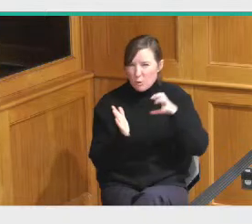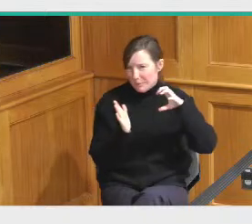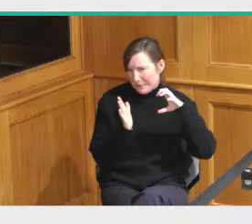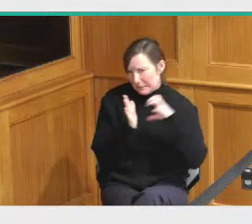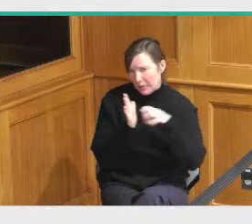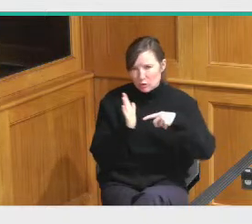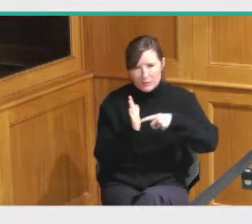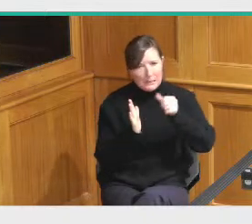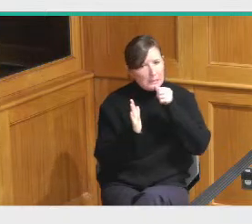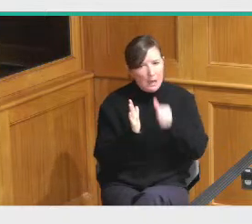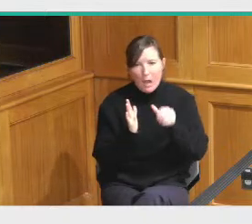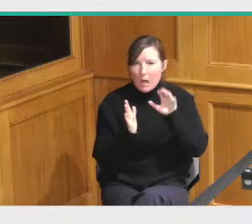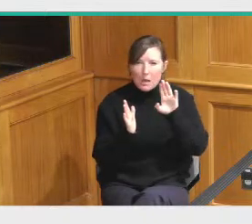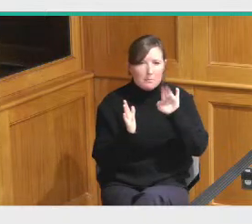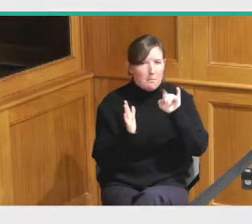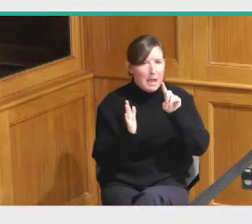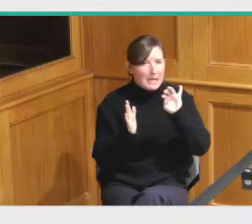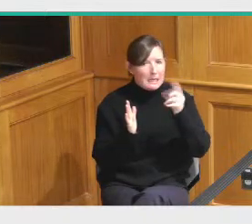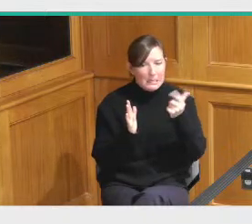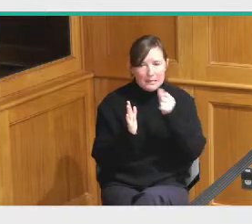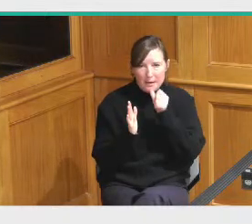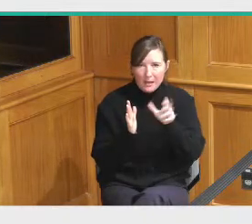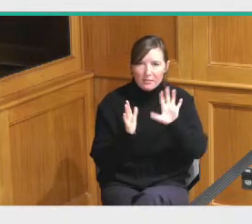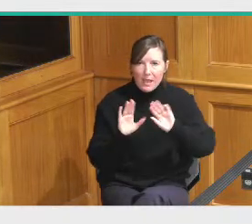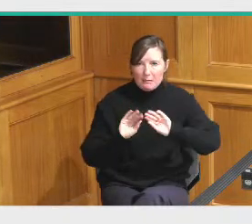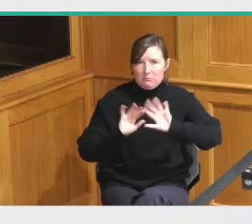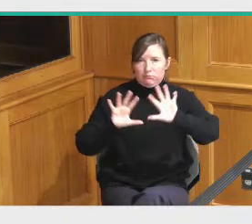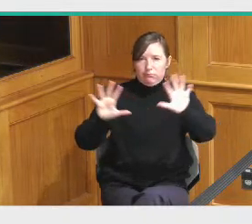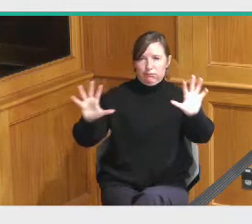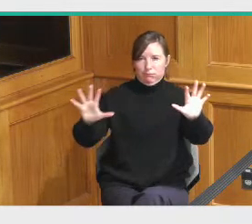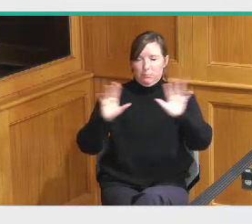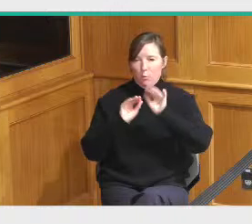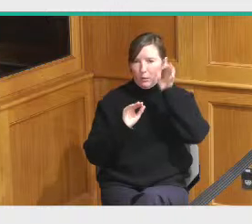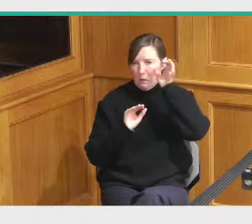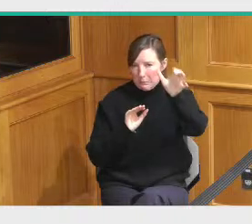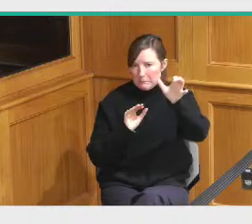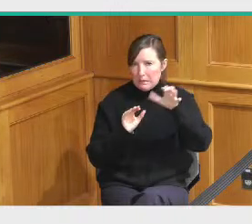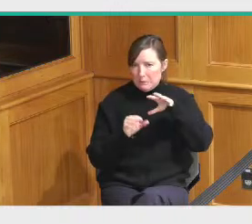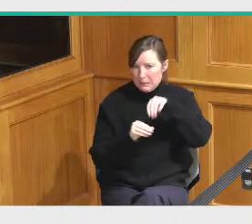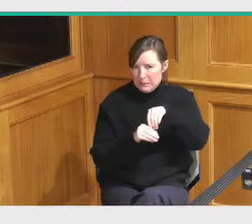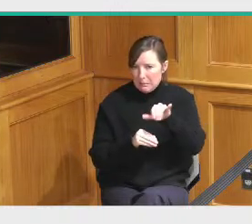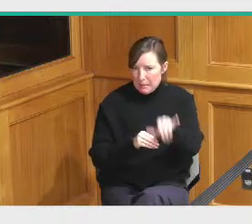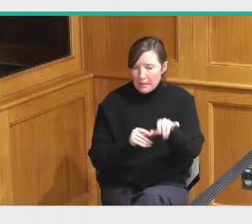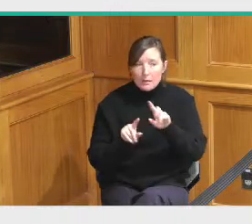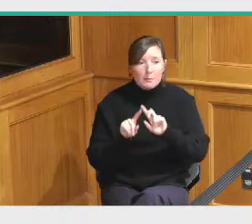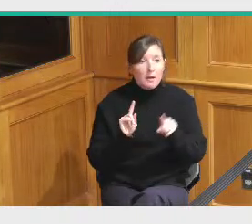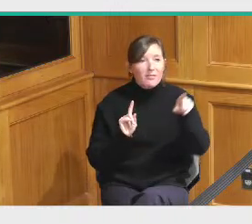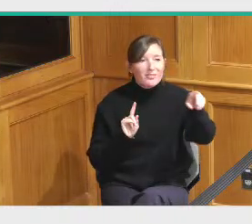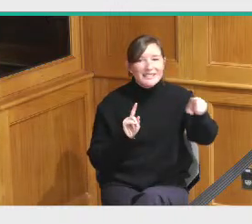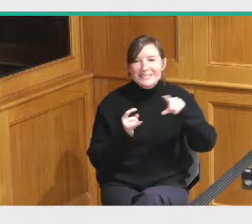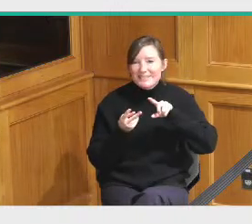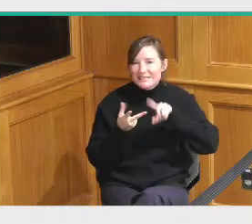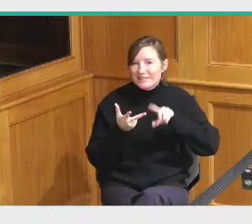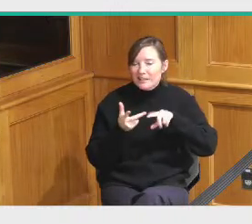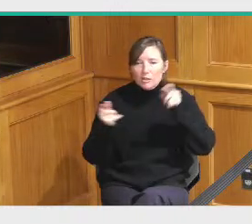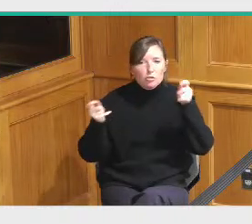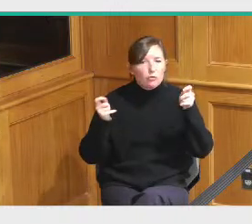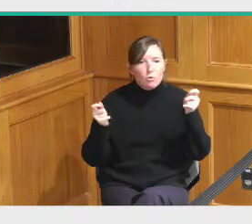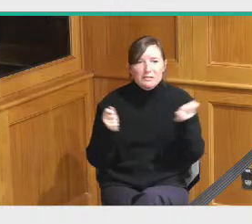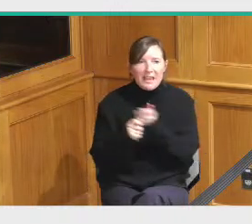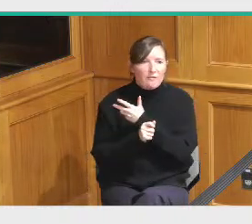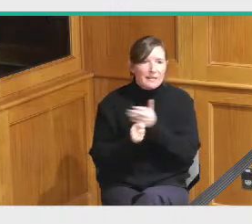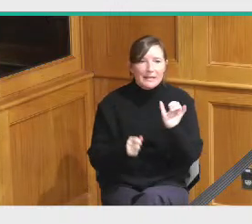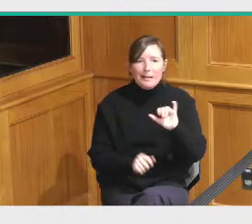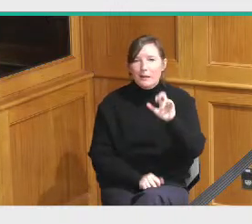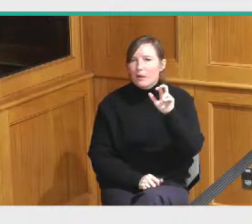that too, which also laid out some of this conceptually as well. But it controls everything from